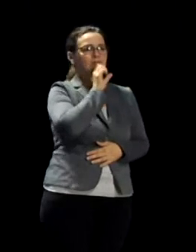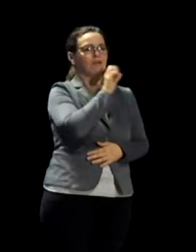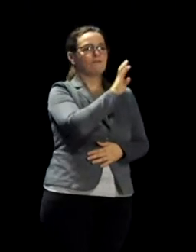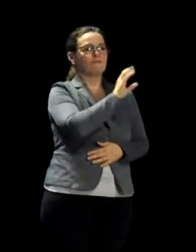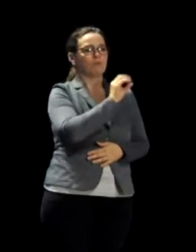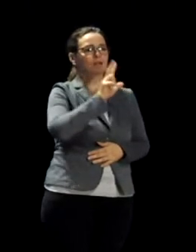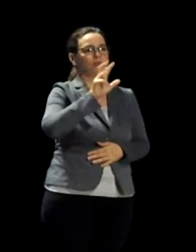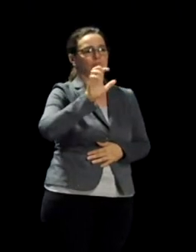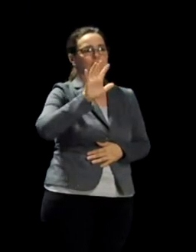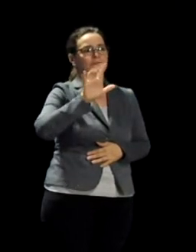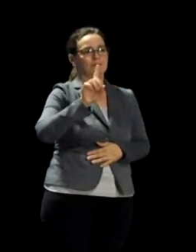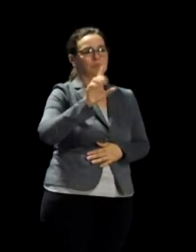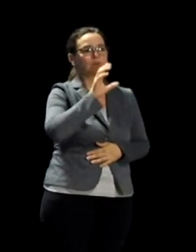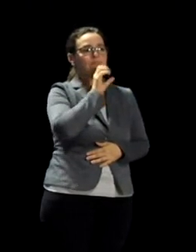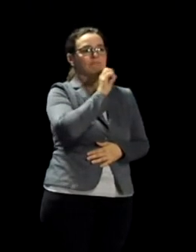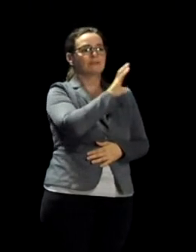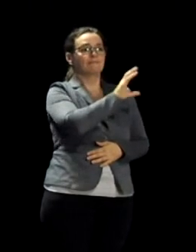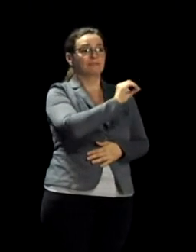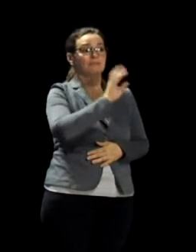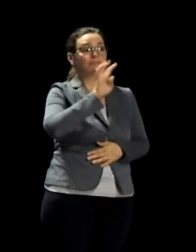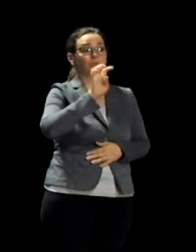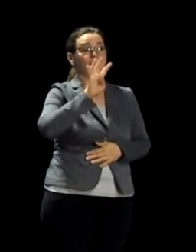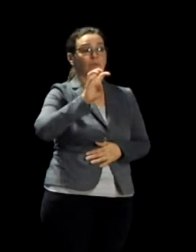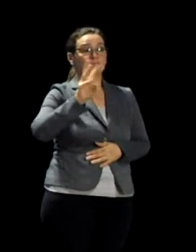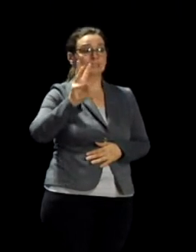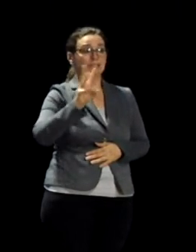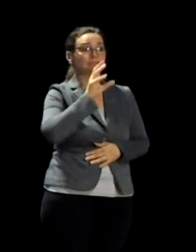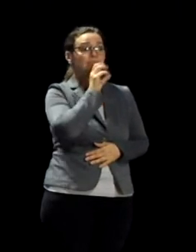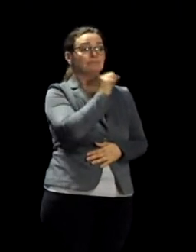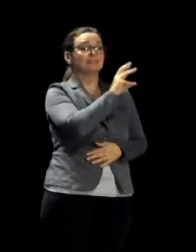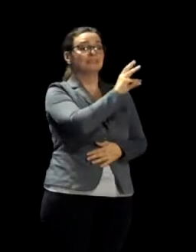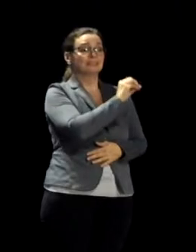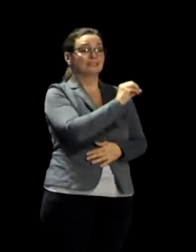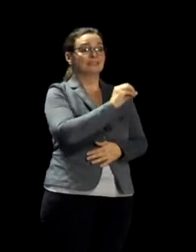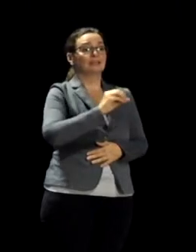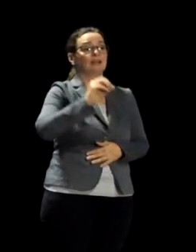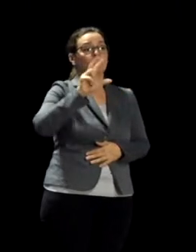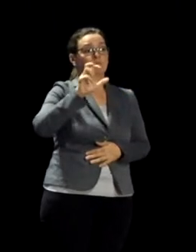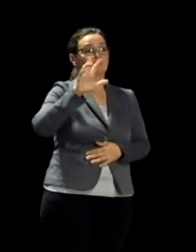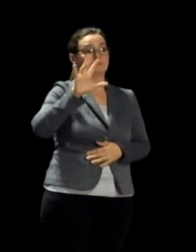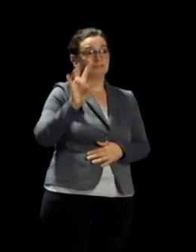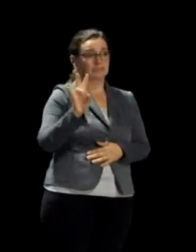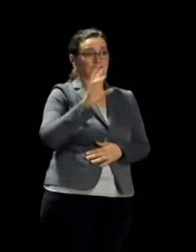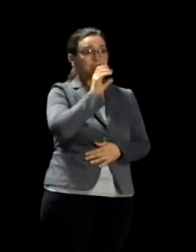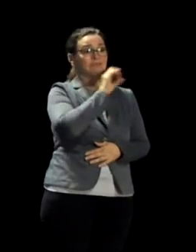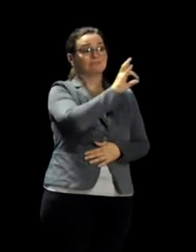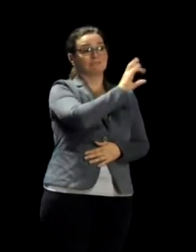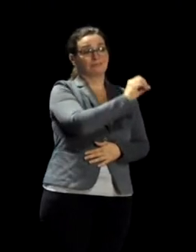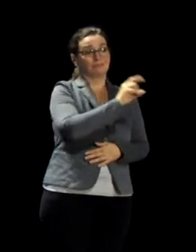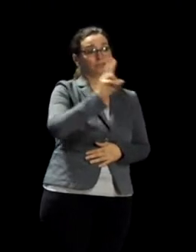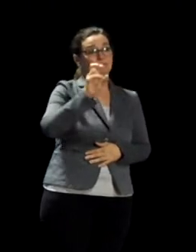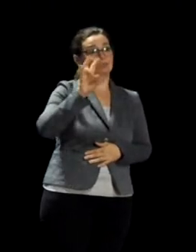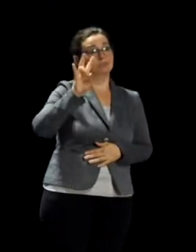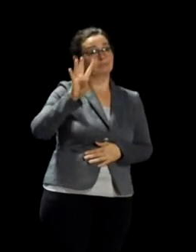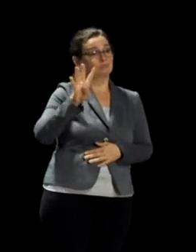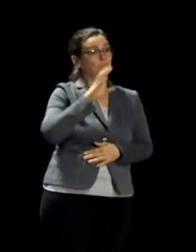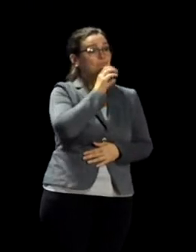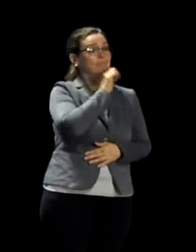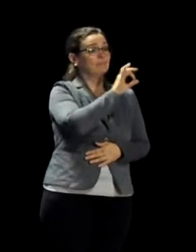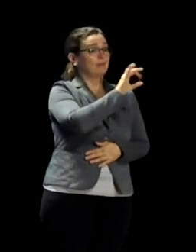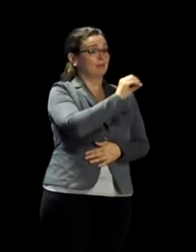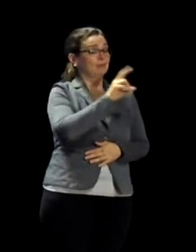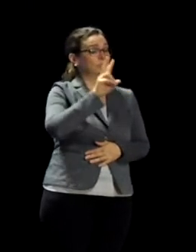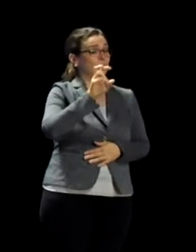357 in their 60s, 274 in their 70s, 246 in their 80s, 150 in